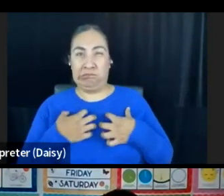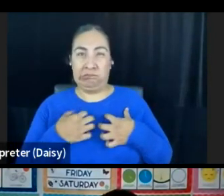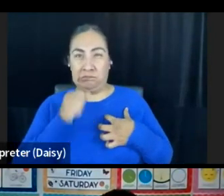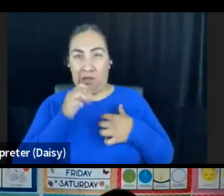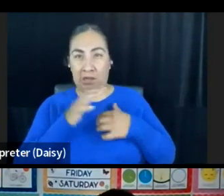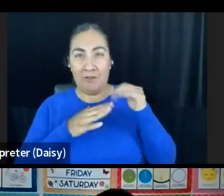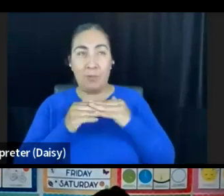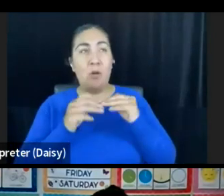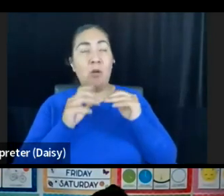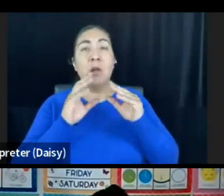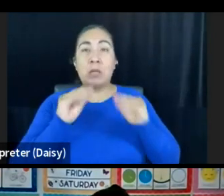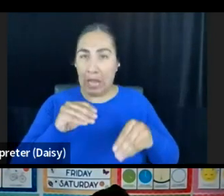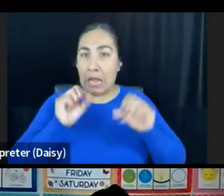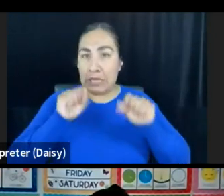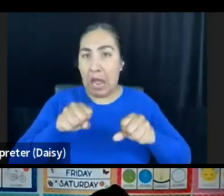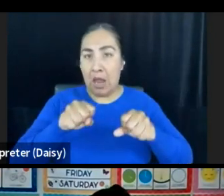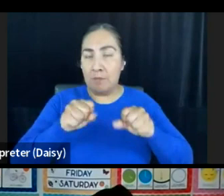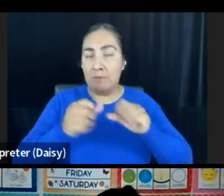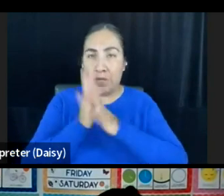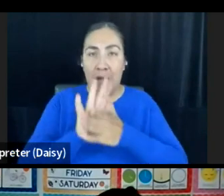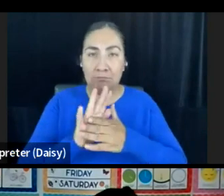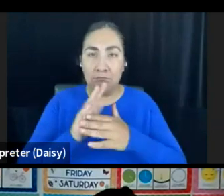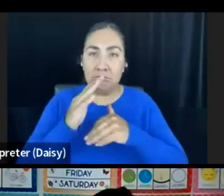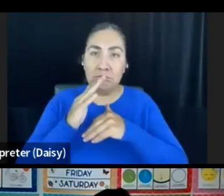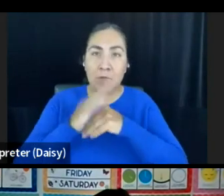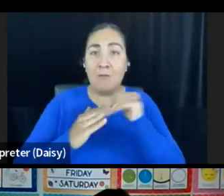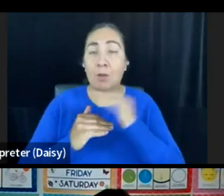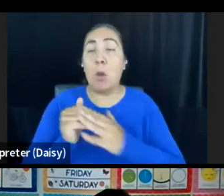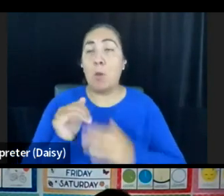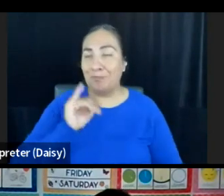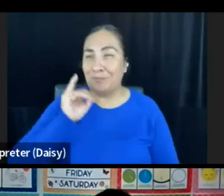Thank you. That's super interesting. Thank you.